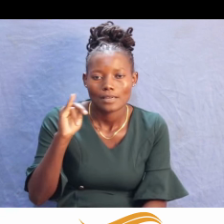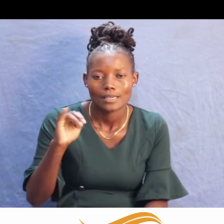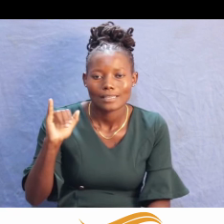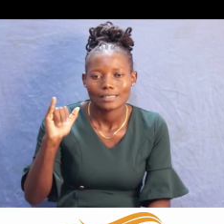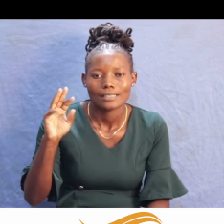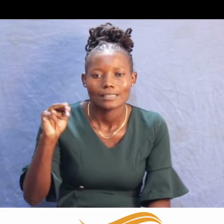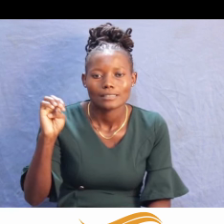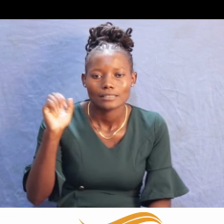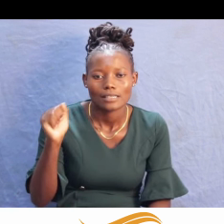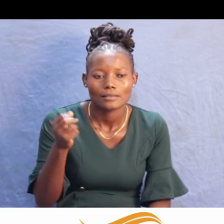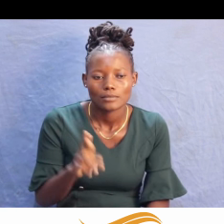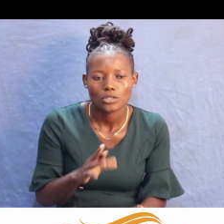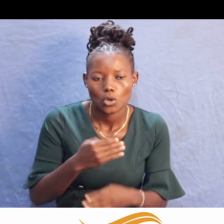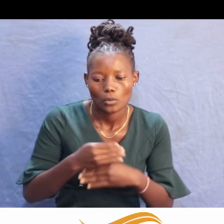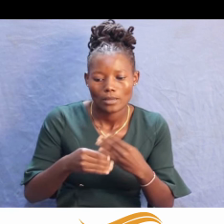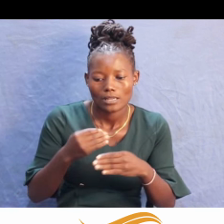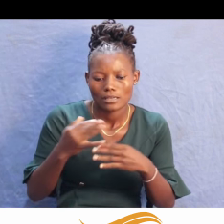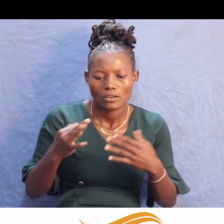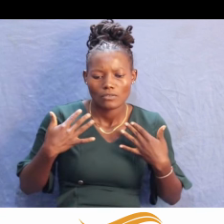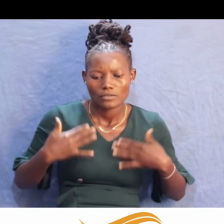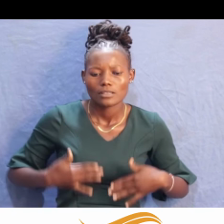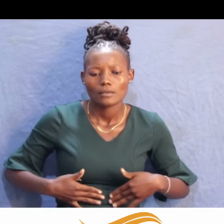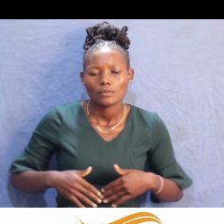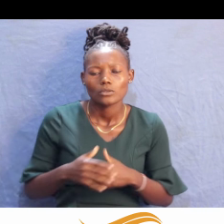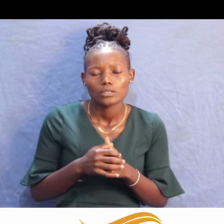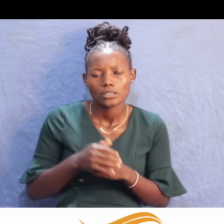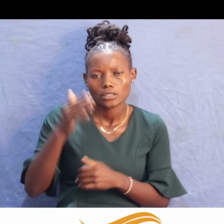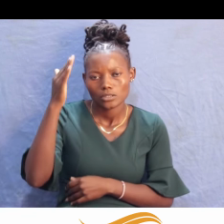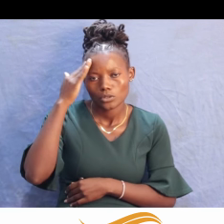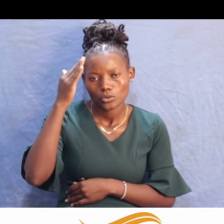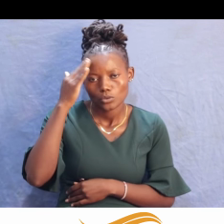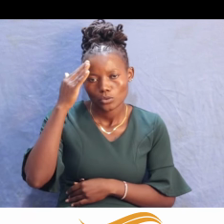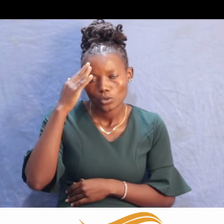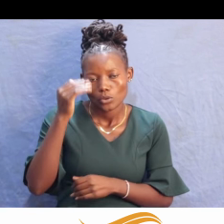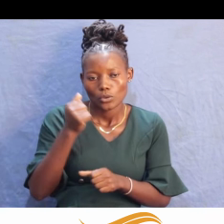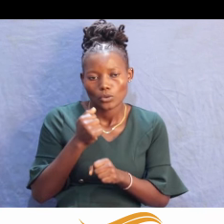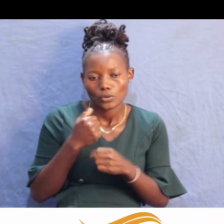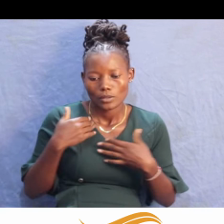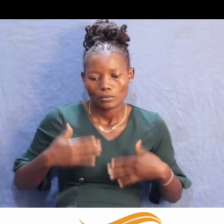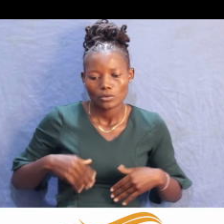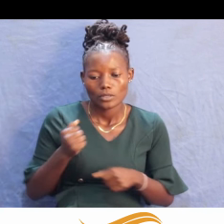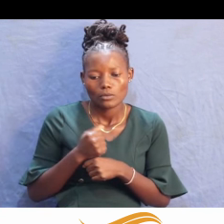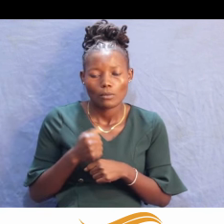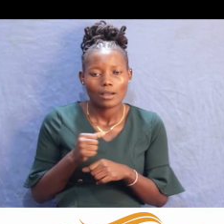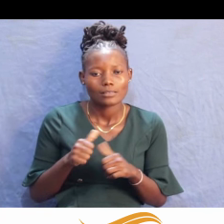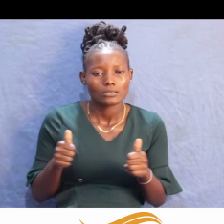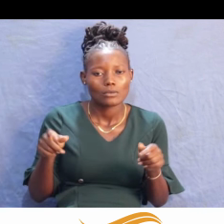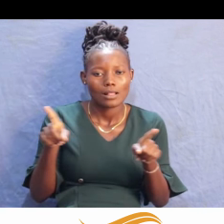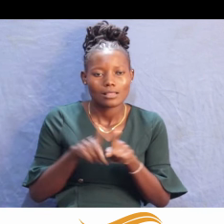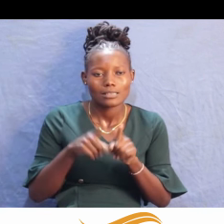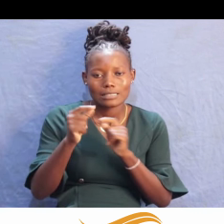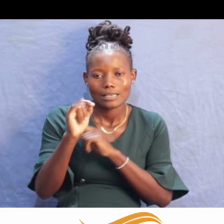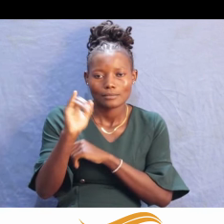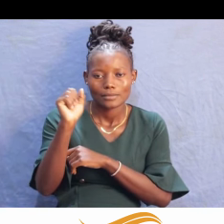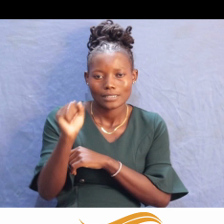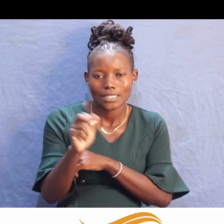the body to utilize oxygen and burn it more efficiently. The cell, the tissue has cells